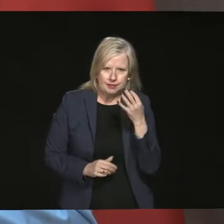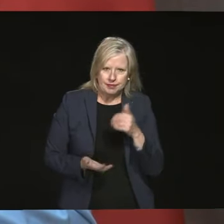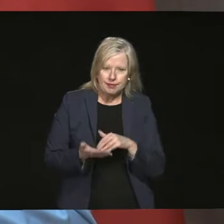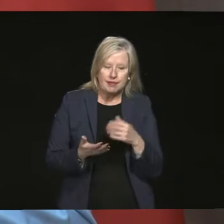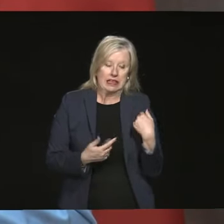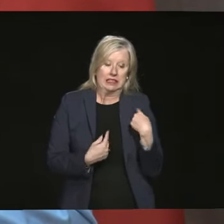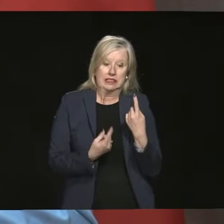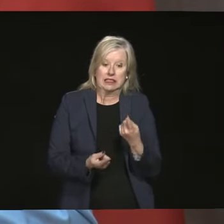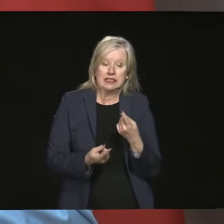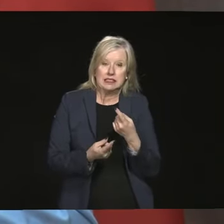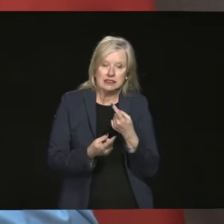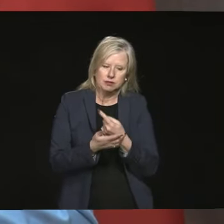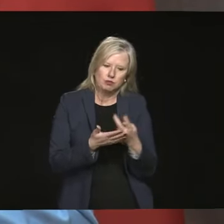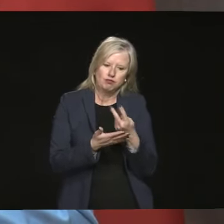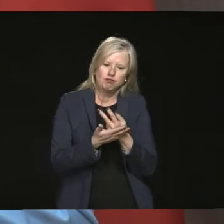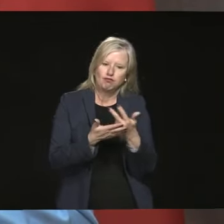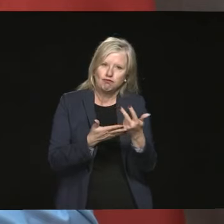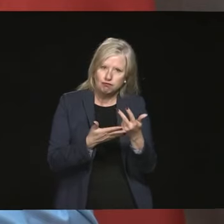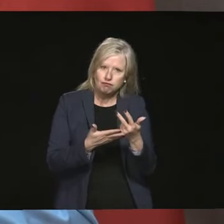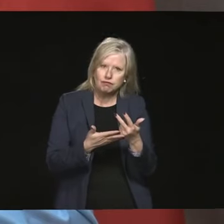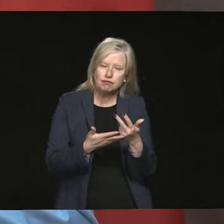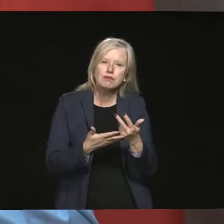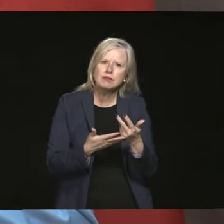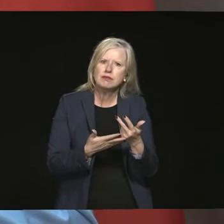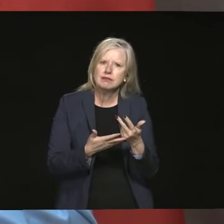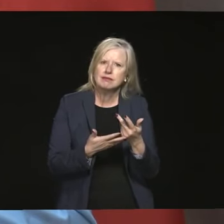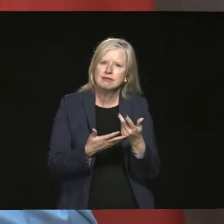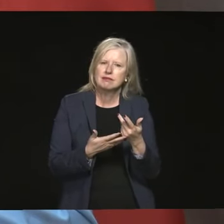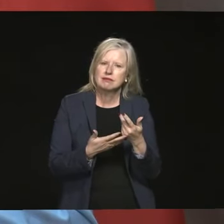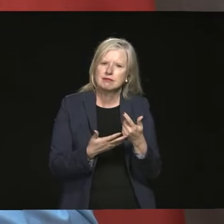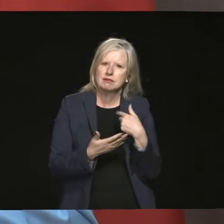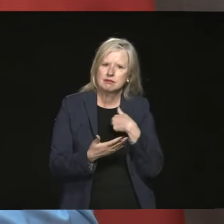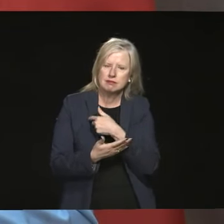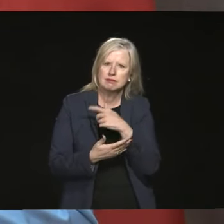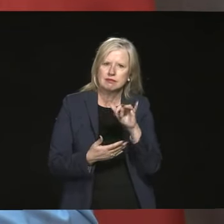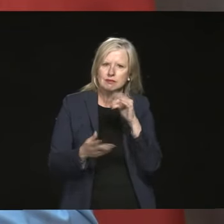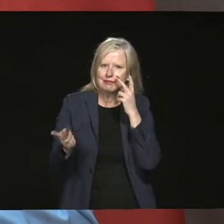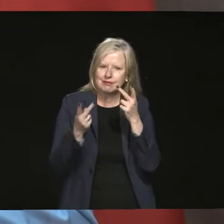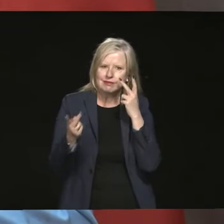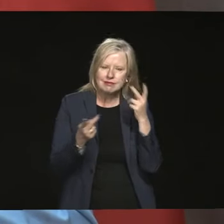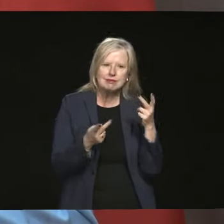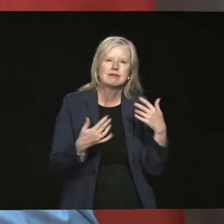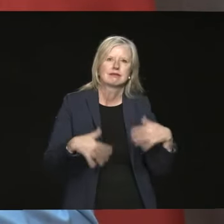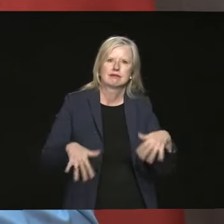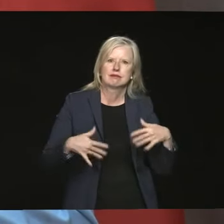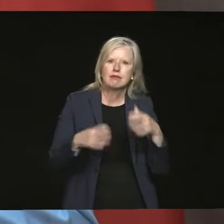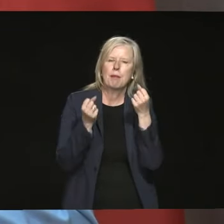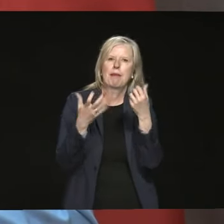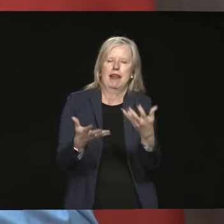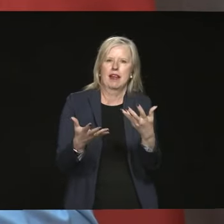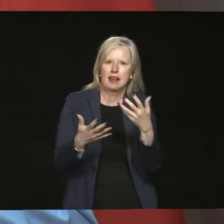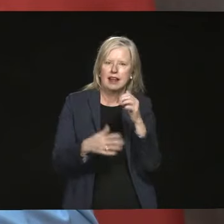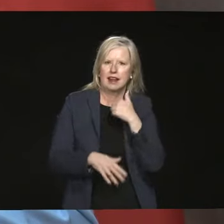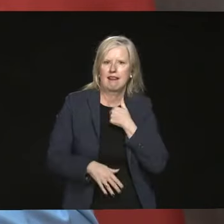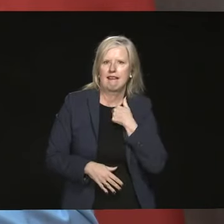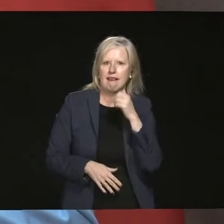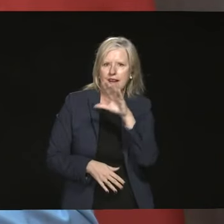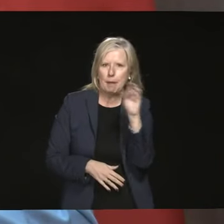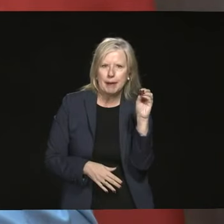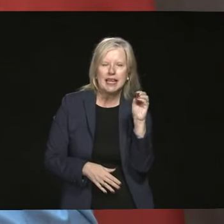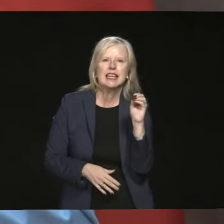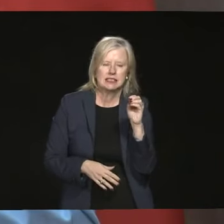nombreuses entreprises we have also canadiennes heard qui about the augmentent many leur Canadian production companies et de that are certains ramping up fabricants production, qui ont